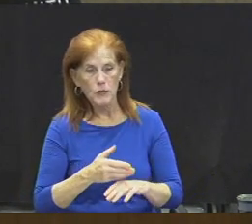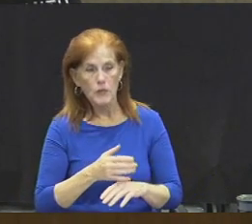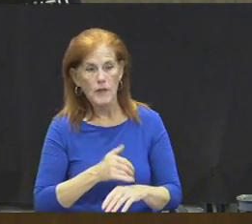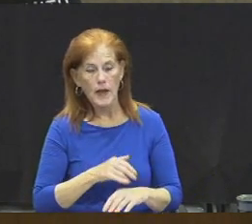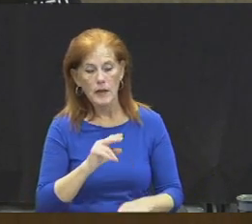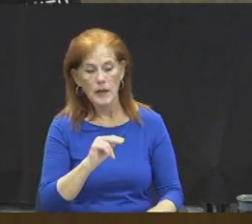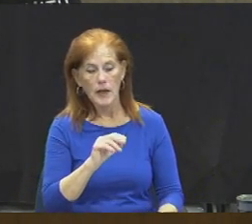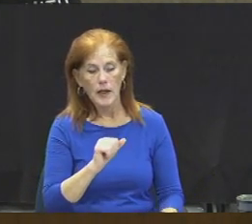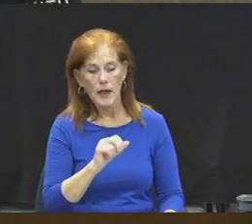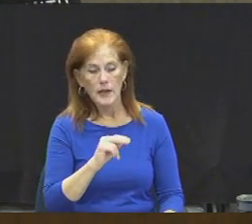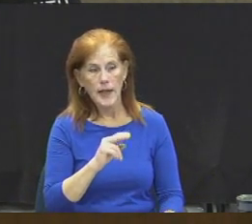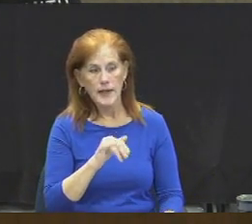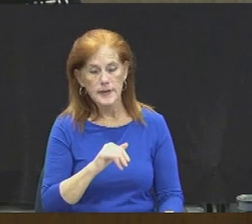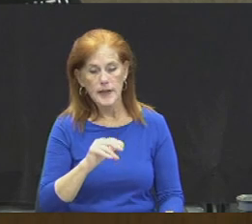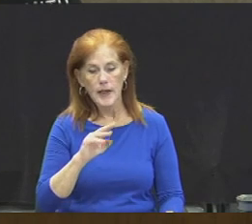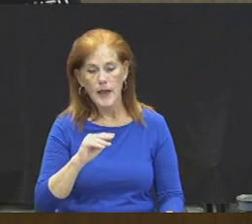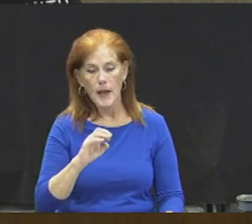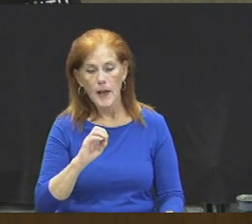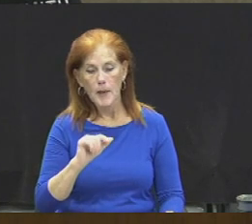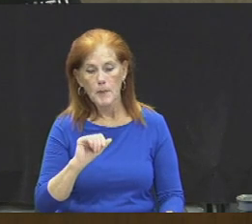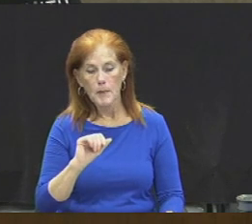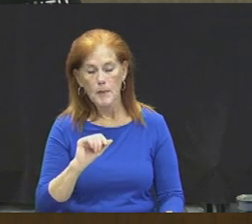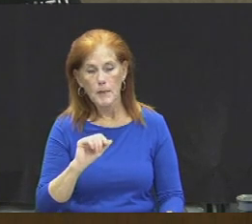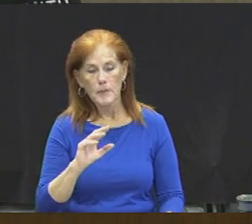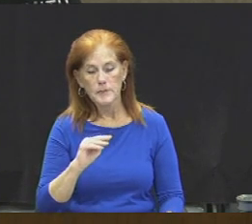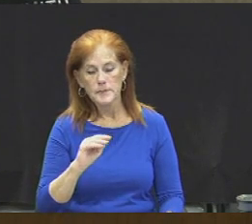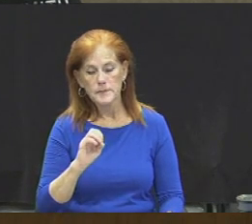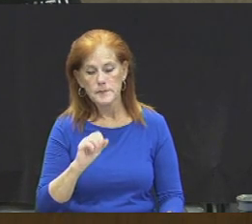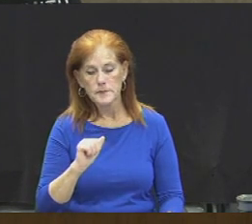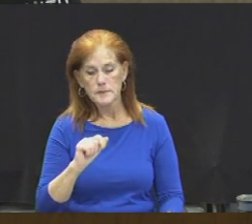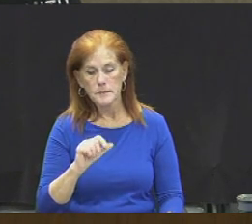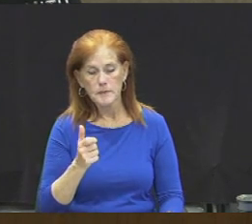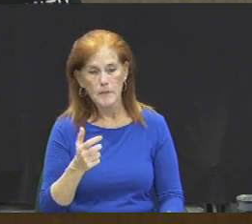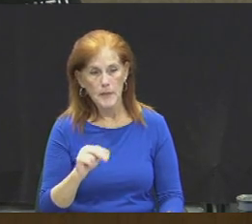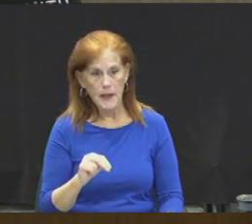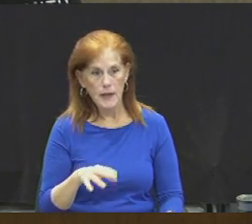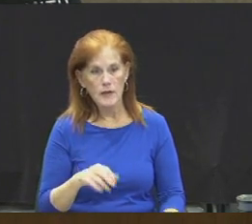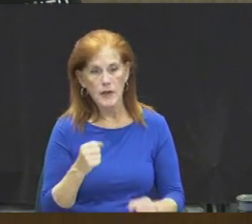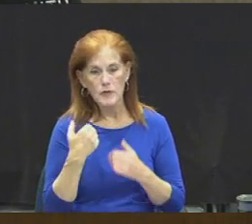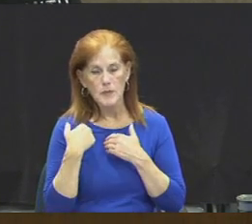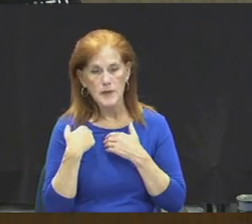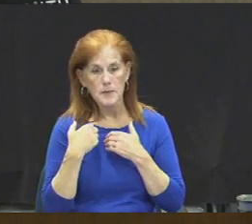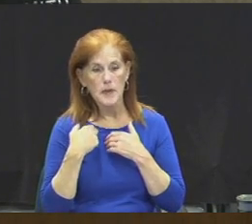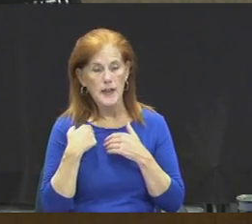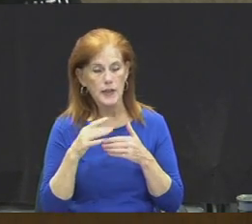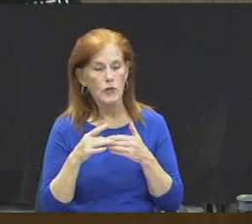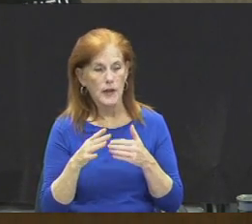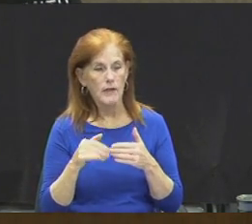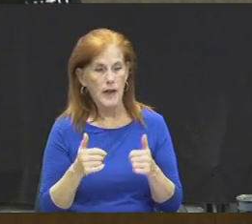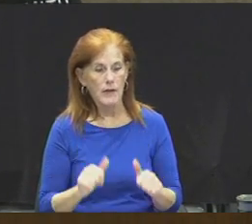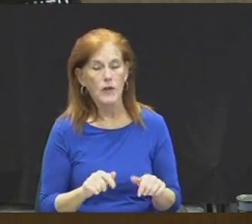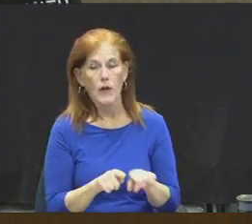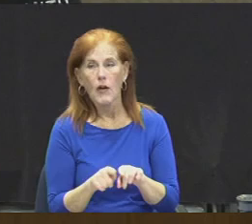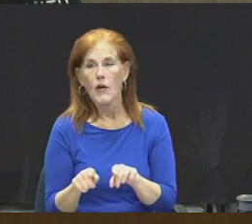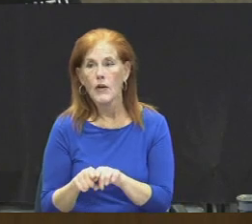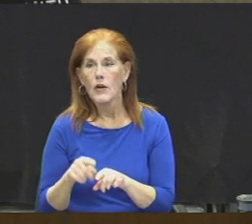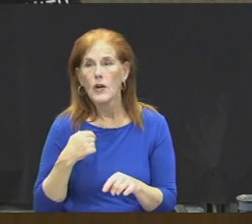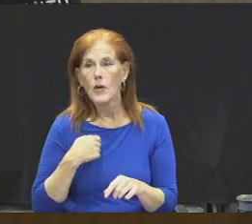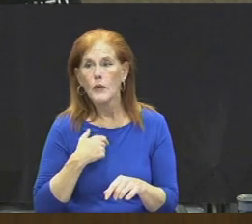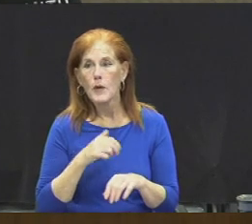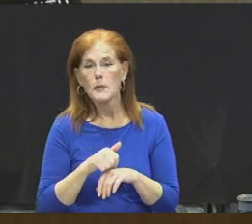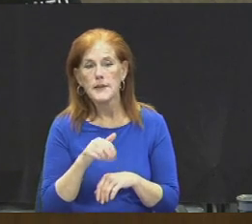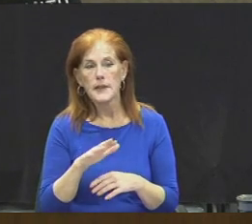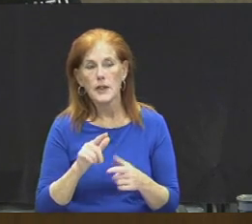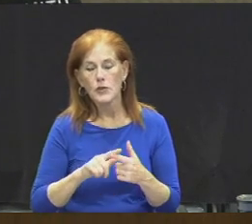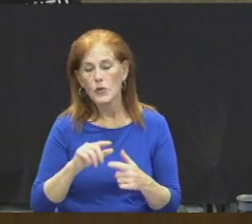Megan and are taking a big role in that, and I appreciate that very much. Also, we'll be sending